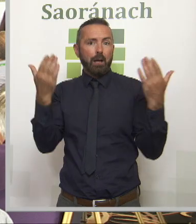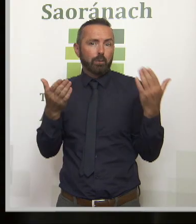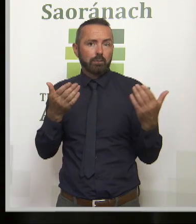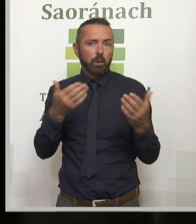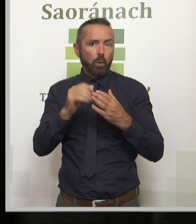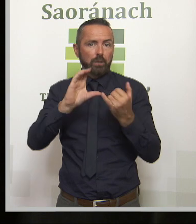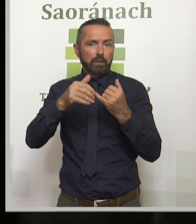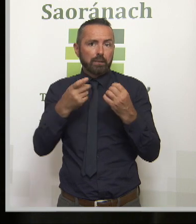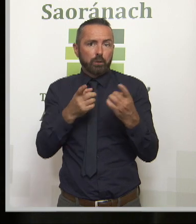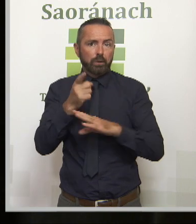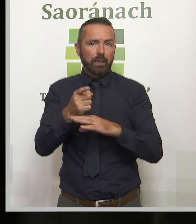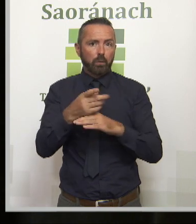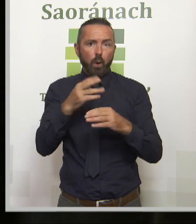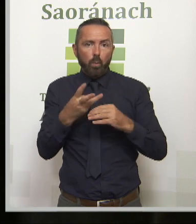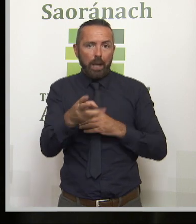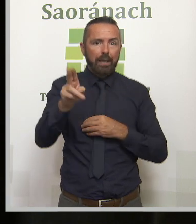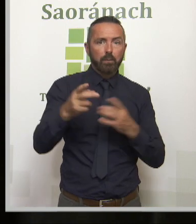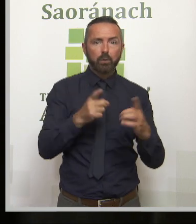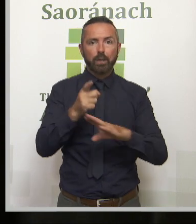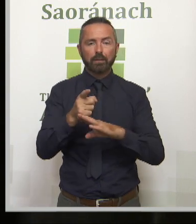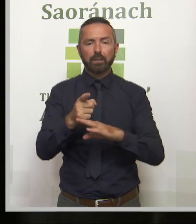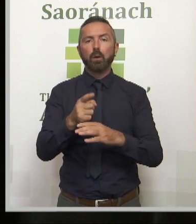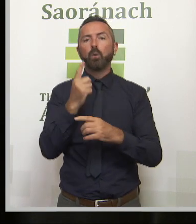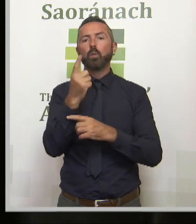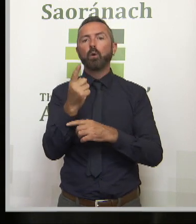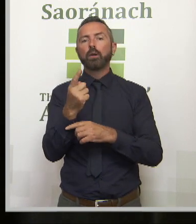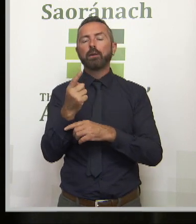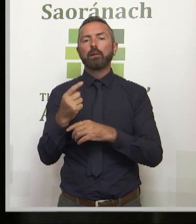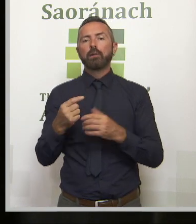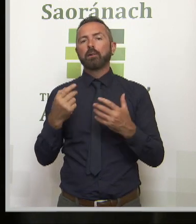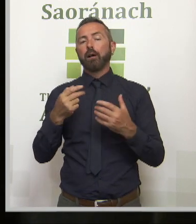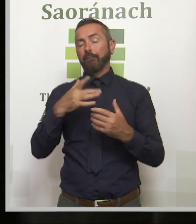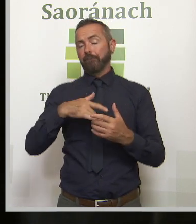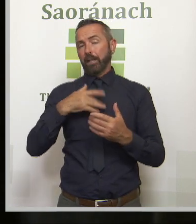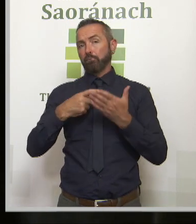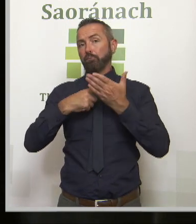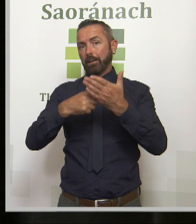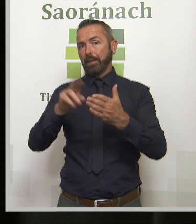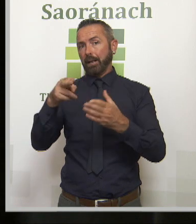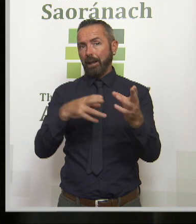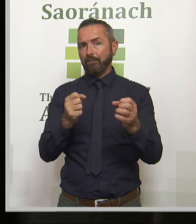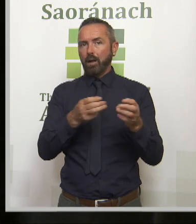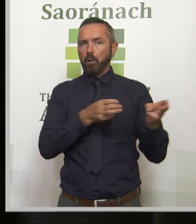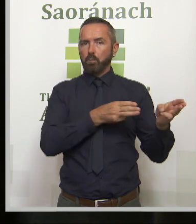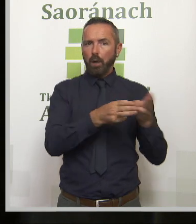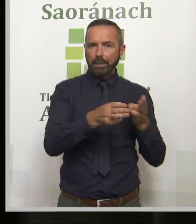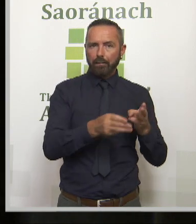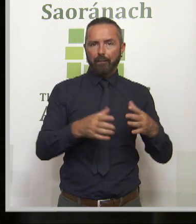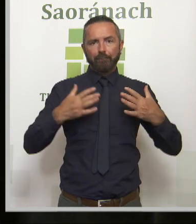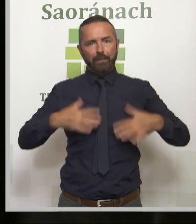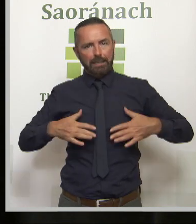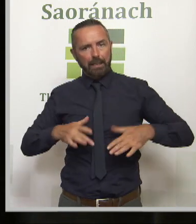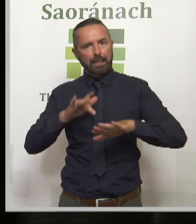And I think that when you think about that, one of the main kinds of recommendations we will have is practical, physical,